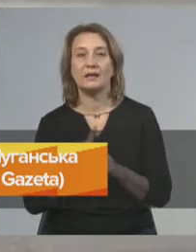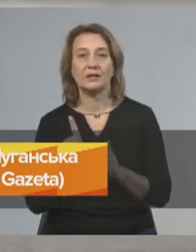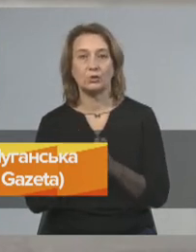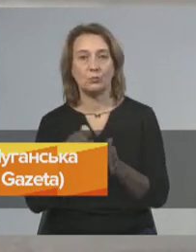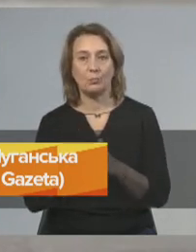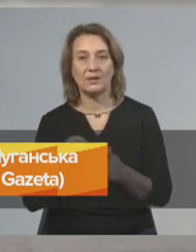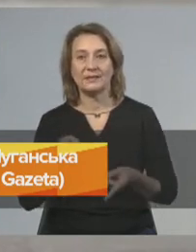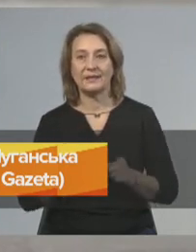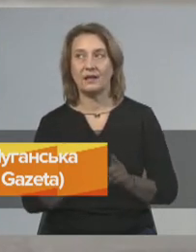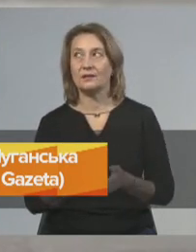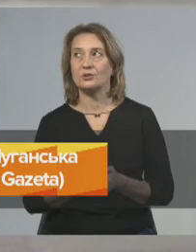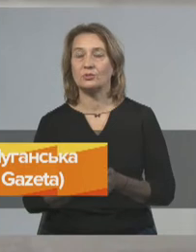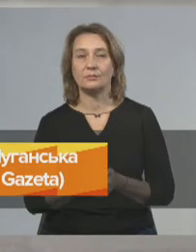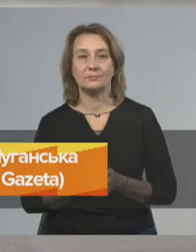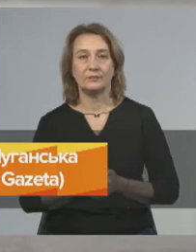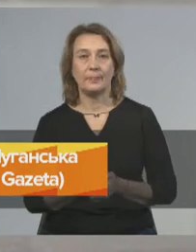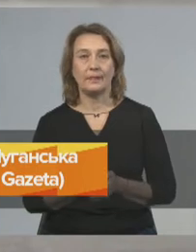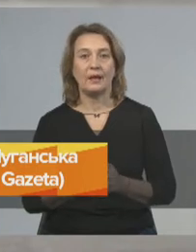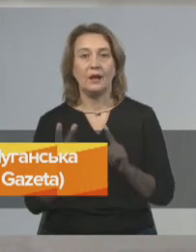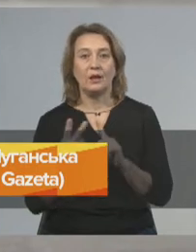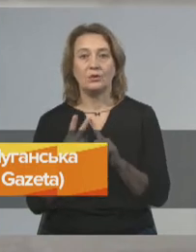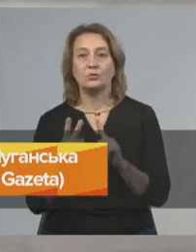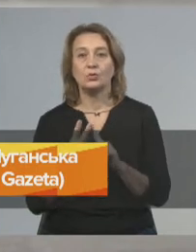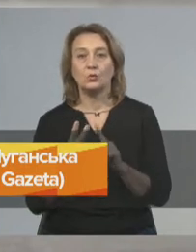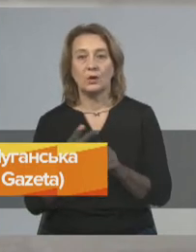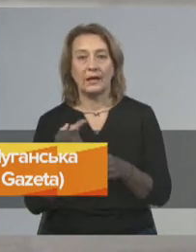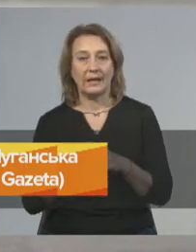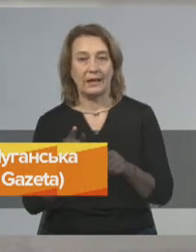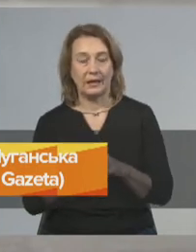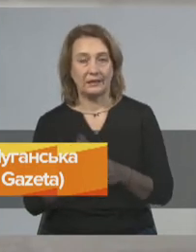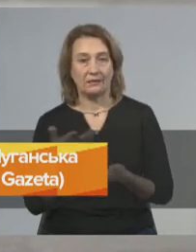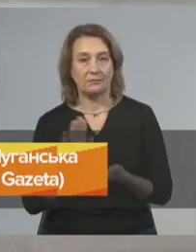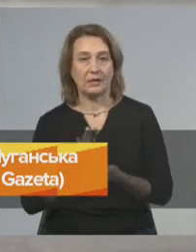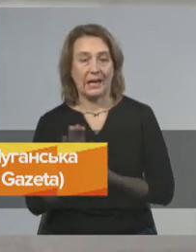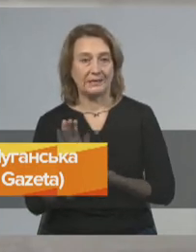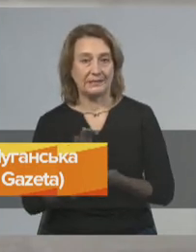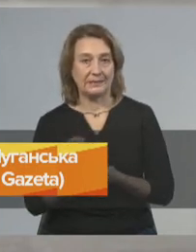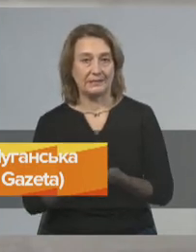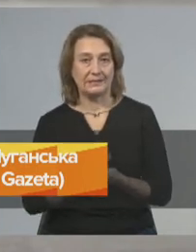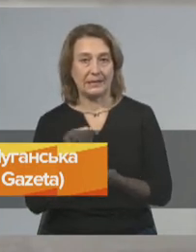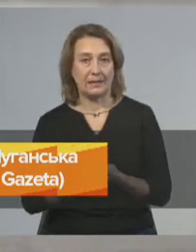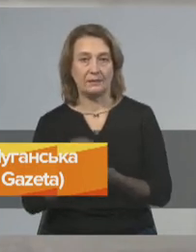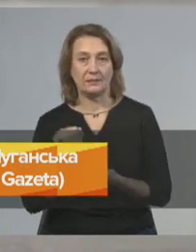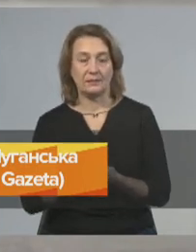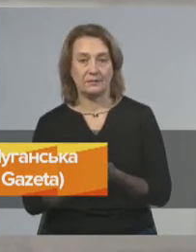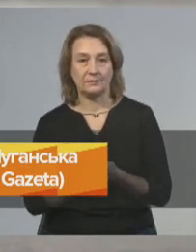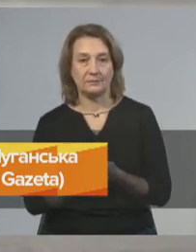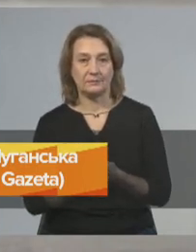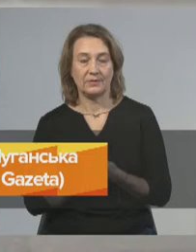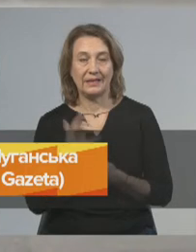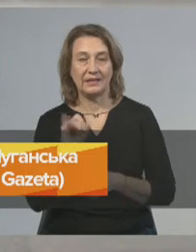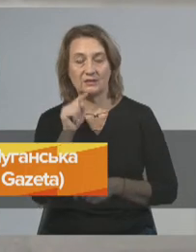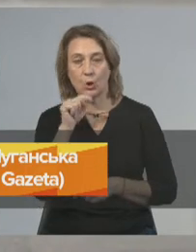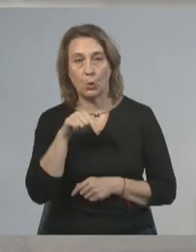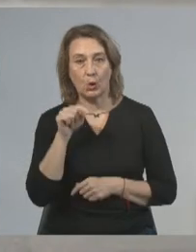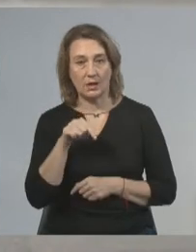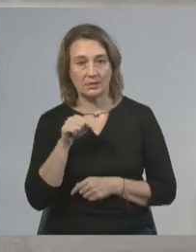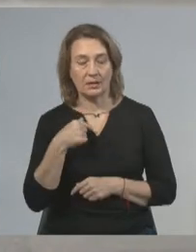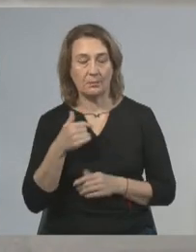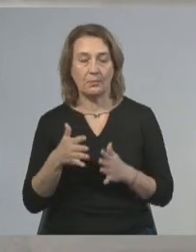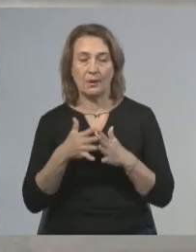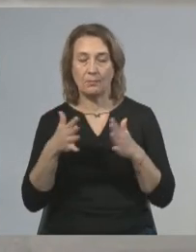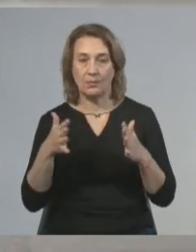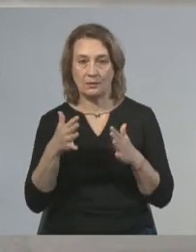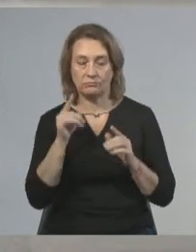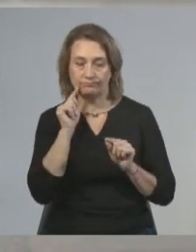conflict in the east i mean under the second one is aimed at telling about the conflict in the east i mean the bus